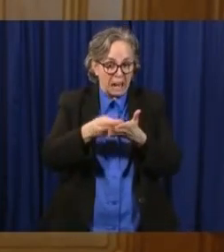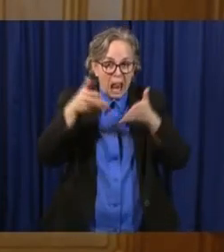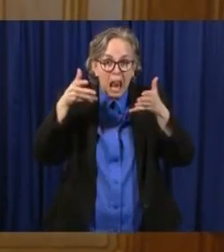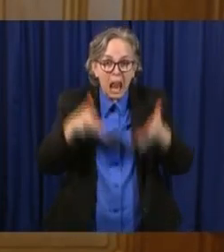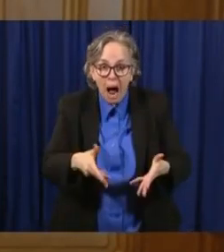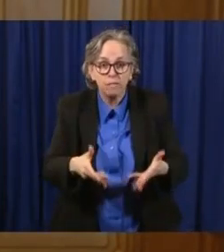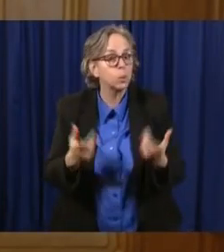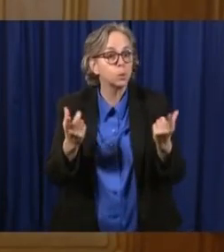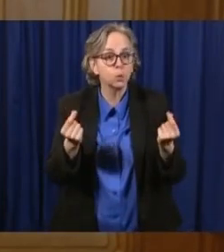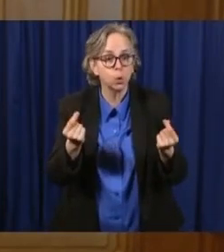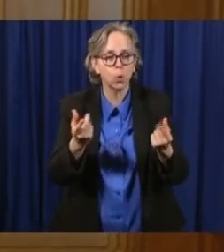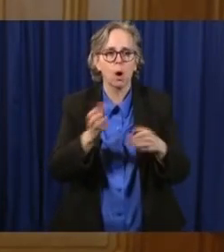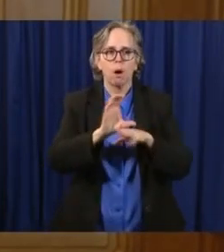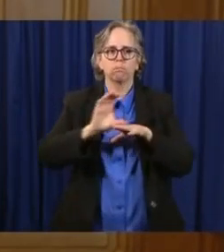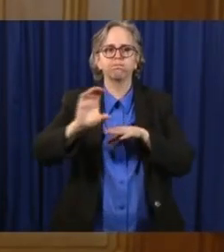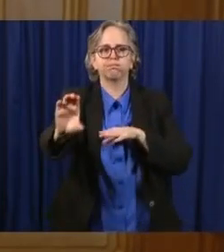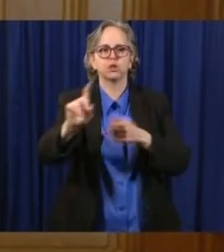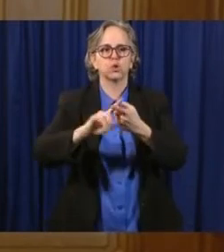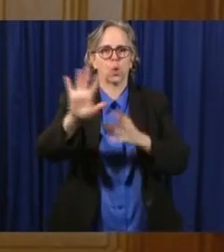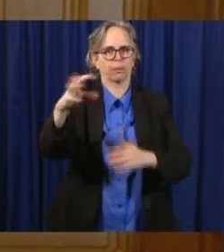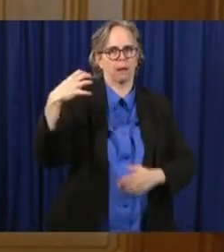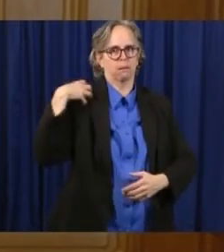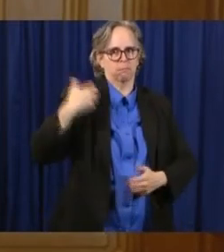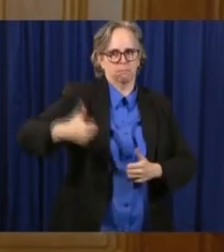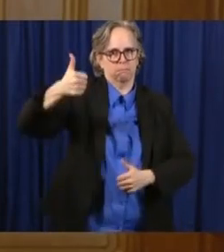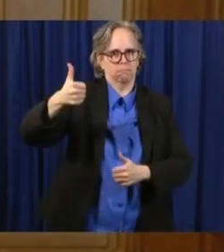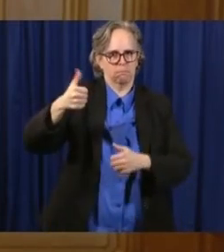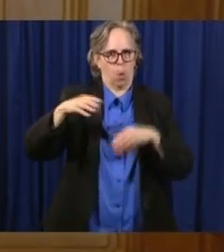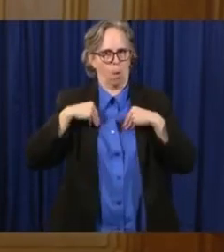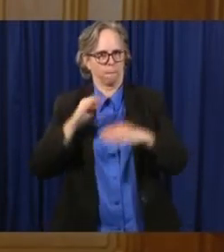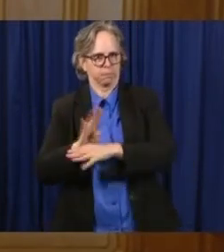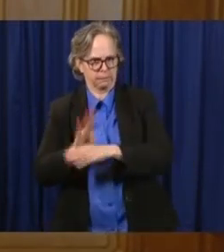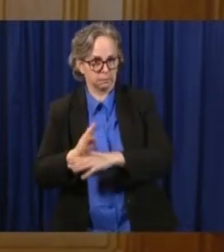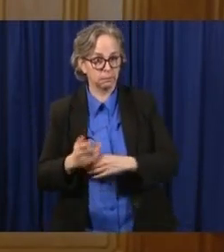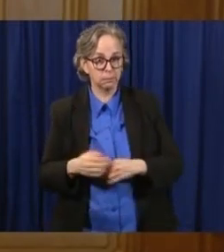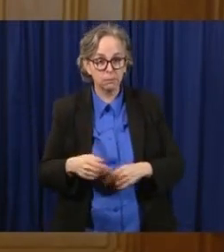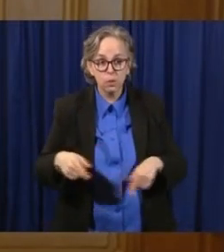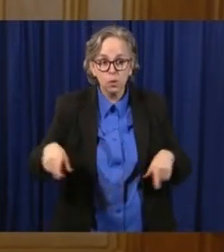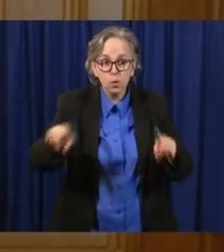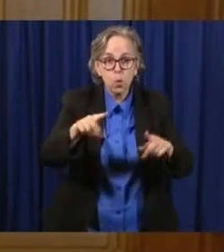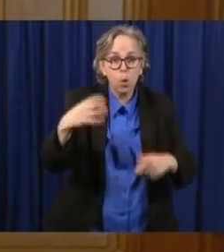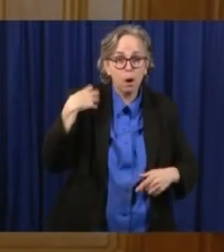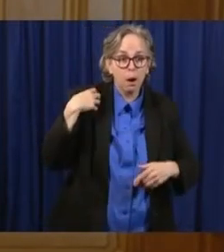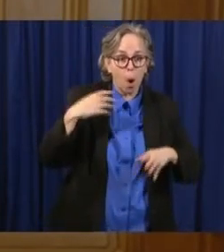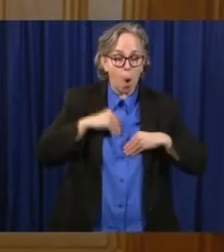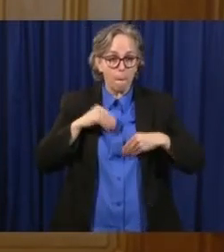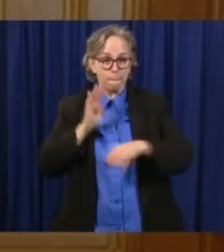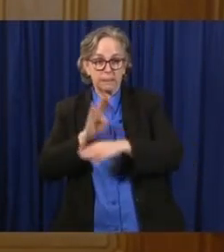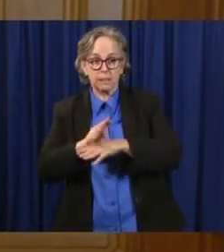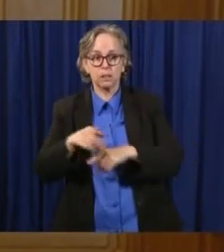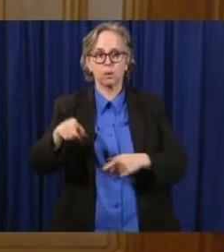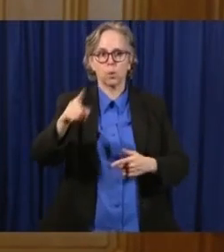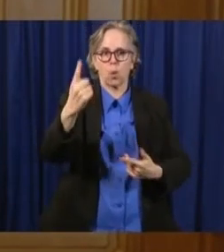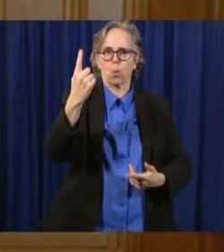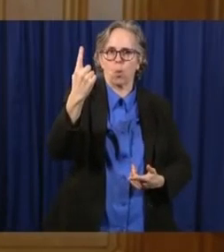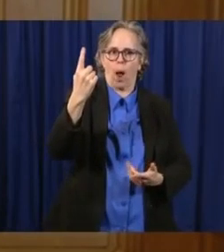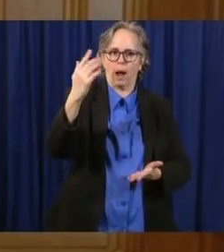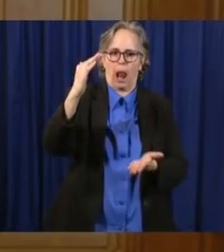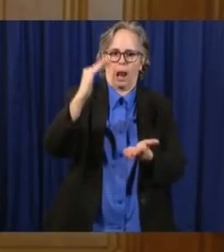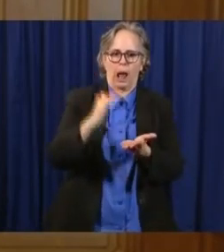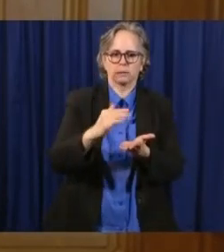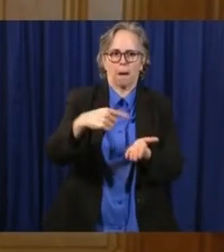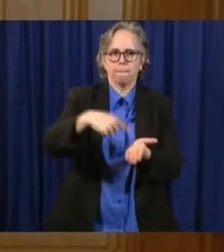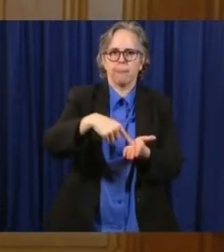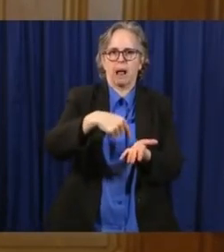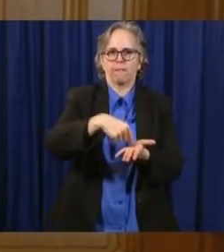balances will be sent to the employer. For those employers, it means one less bill to worry about. As in previous years,